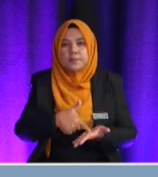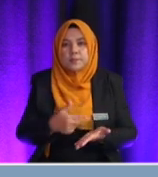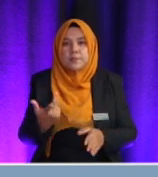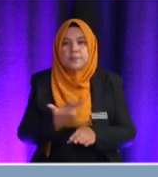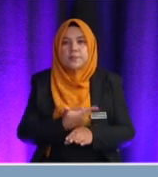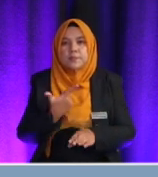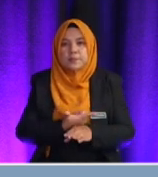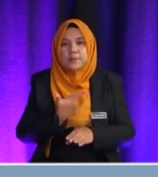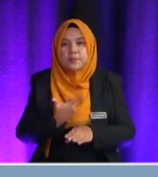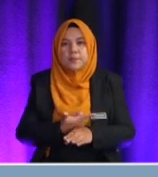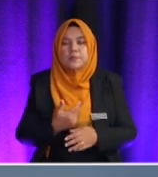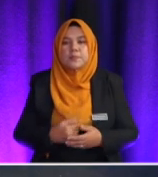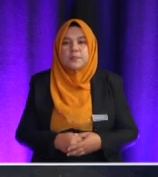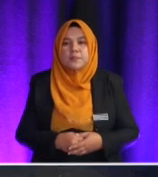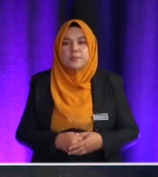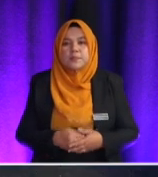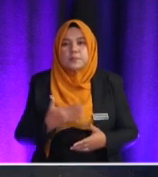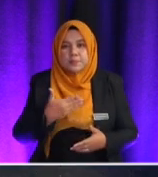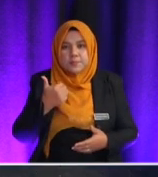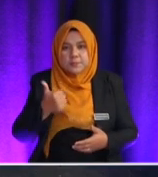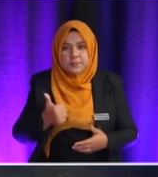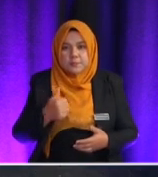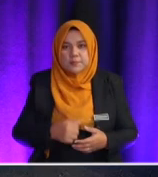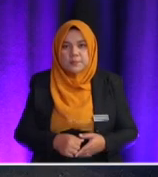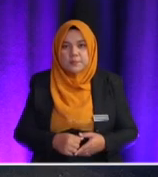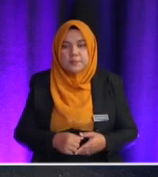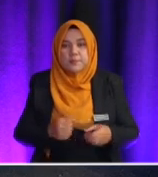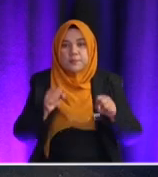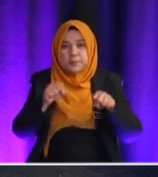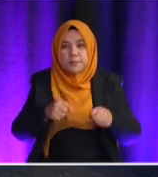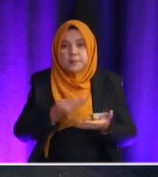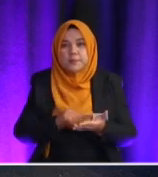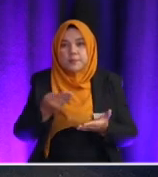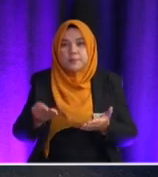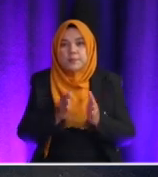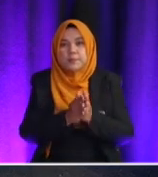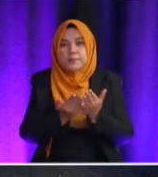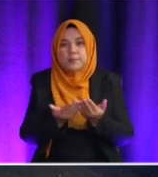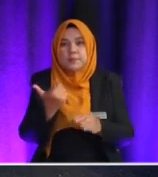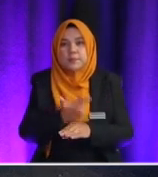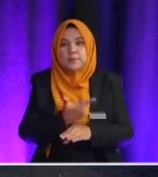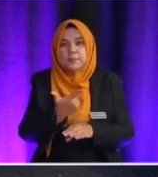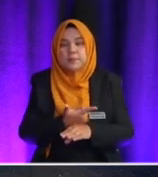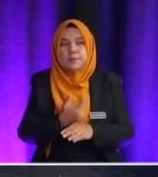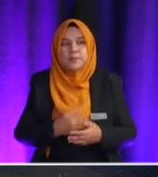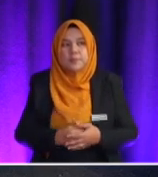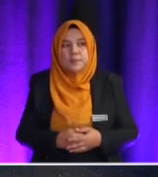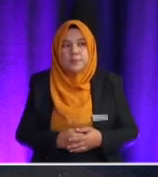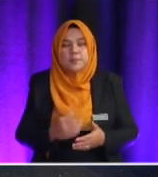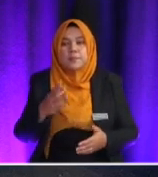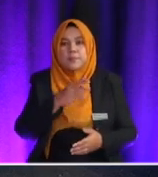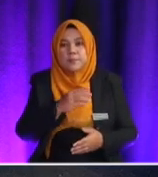Make practices. Yes, that's good. So you need to buy some books and need also to do